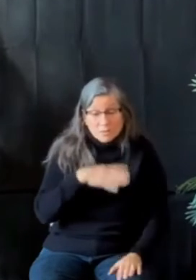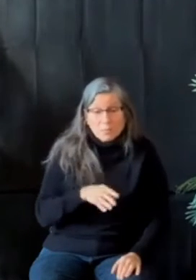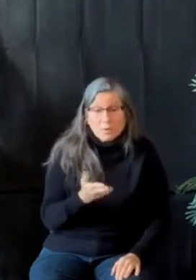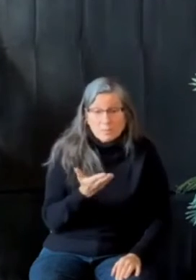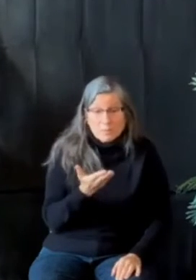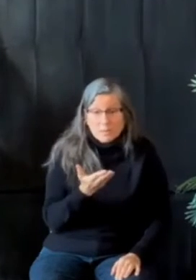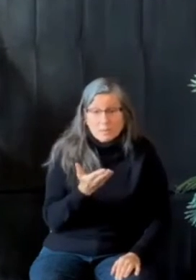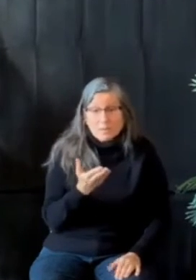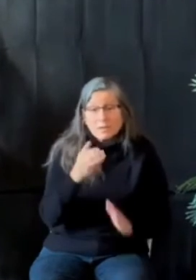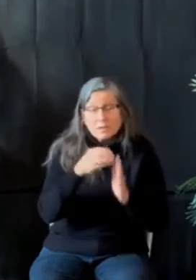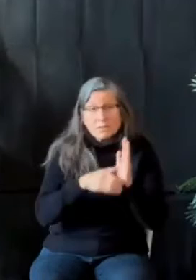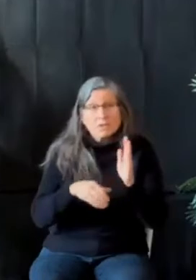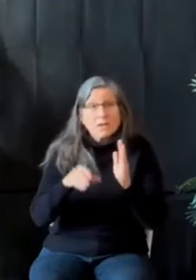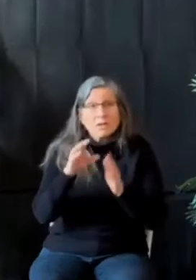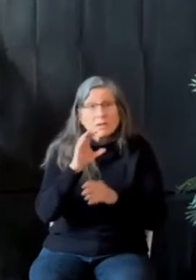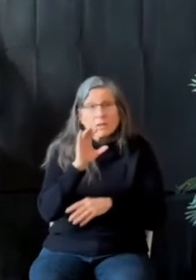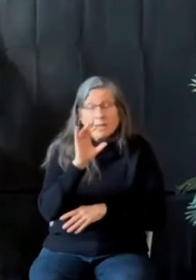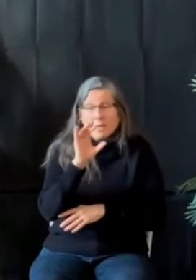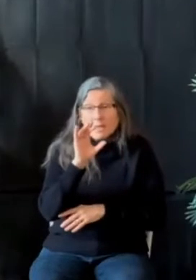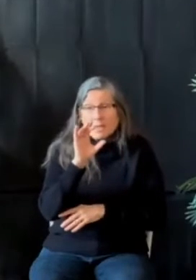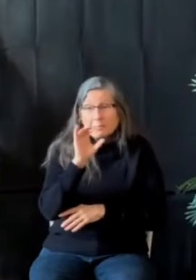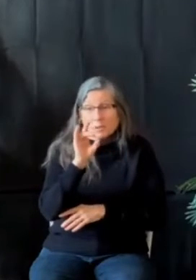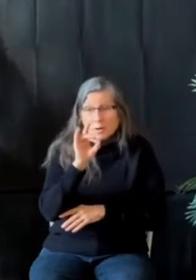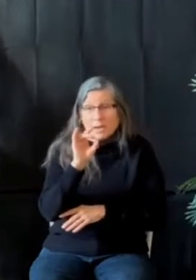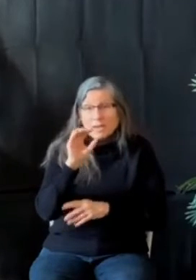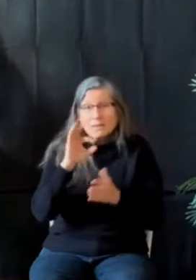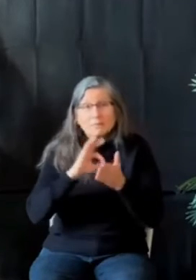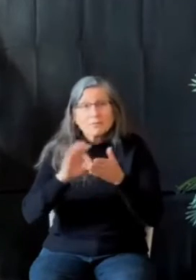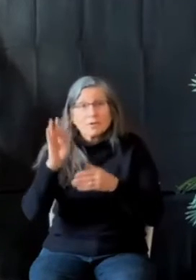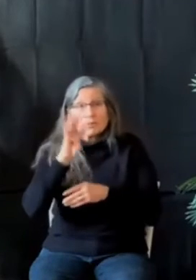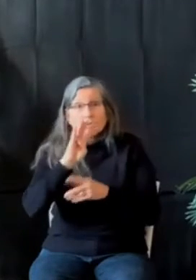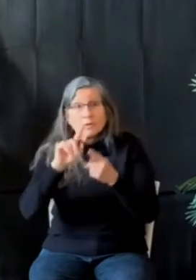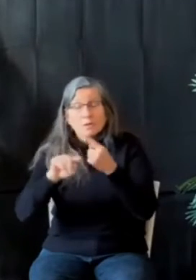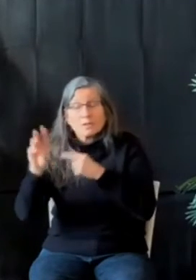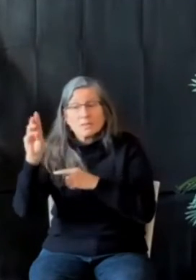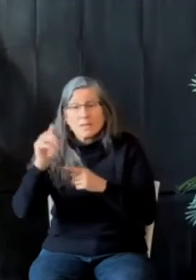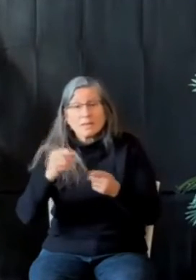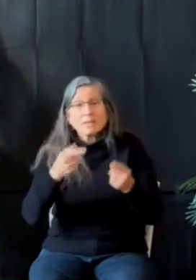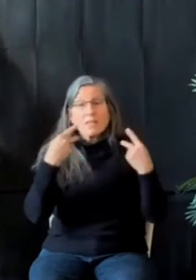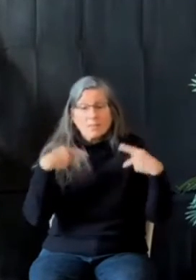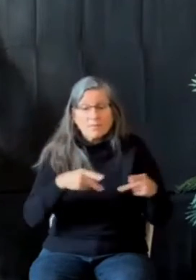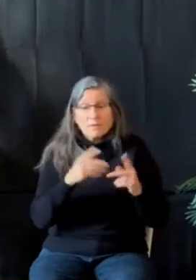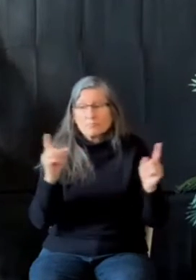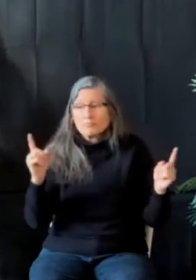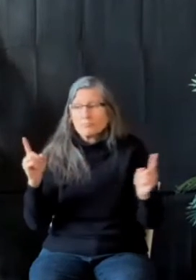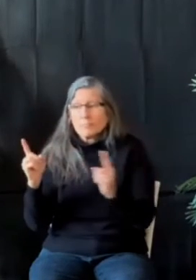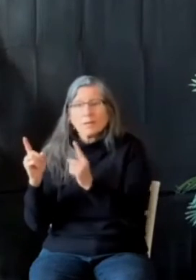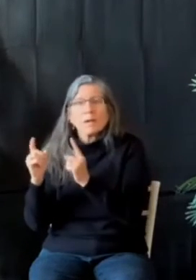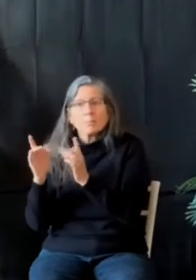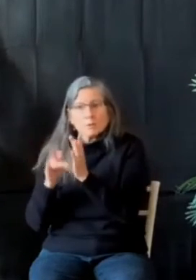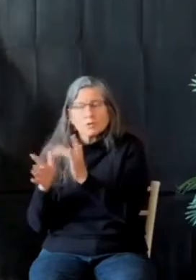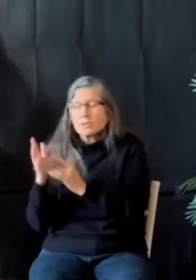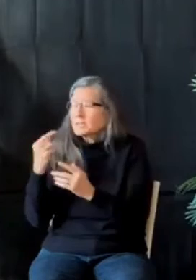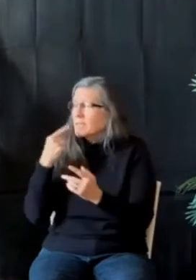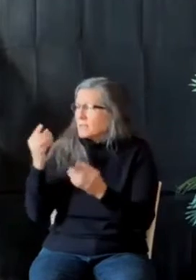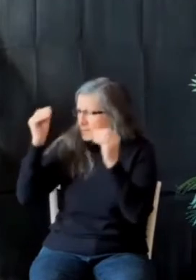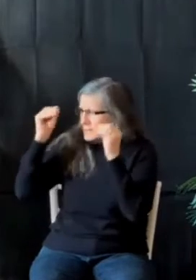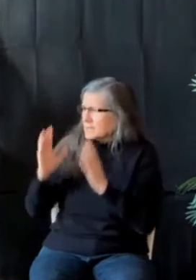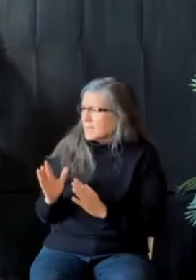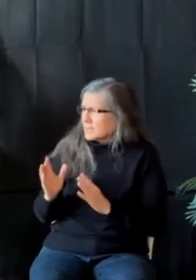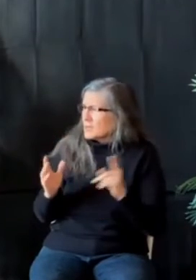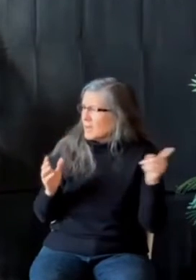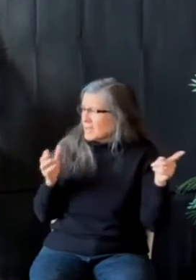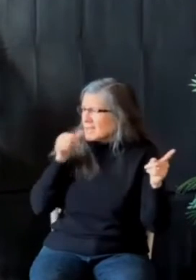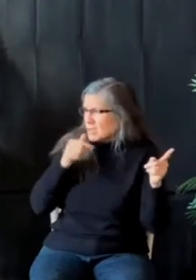chapter 8, verses 4 to 6, they came to Jesus and they called him teacher. This woman